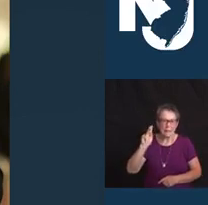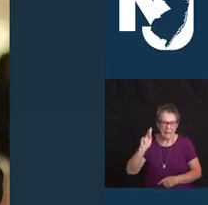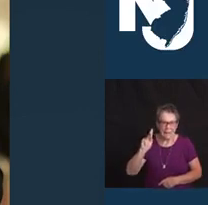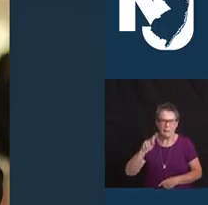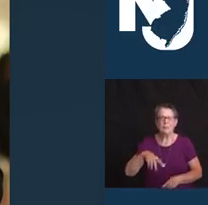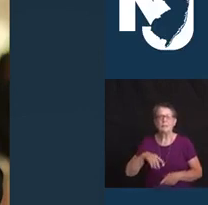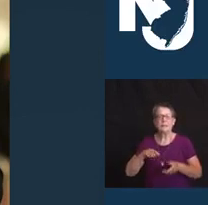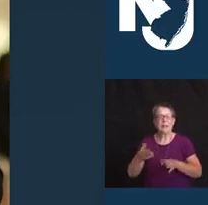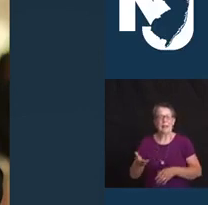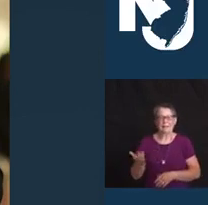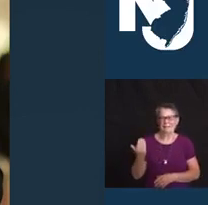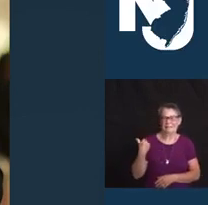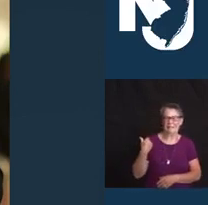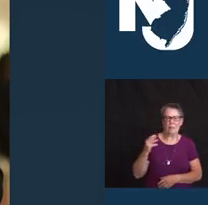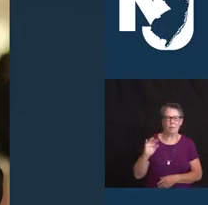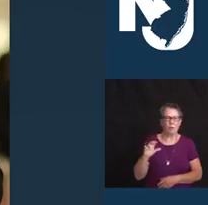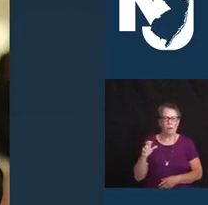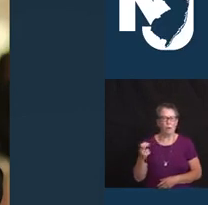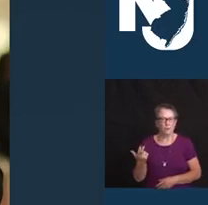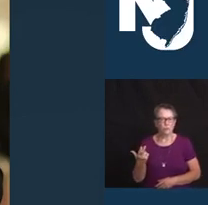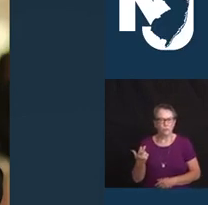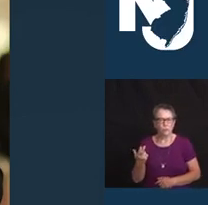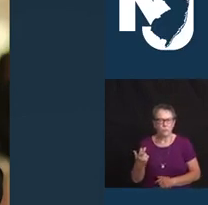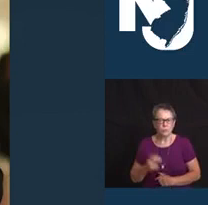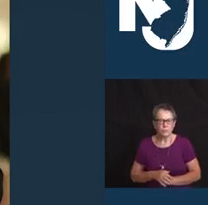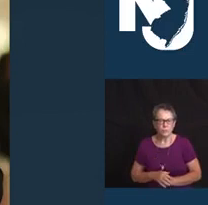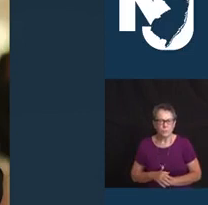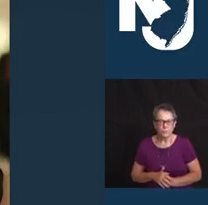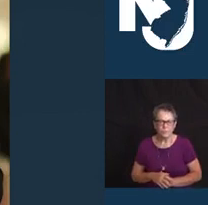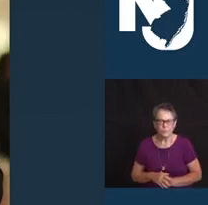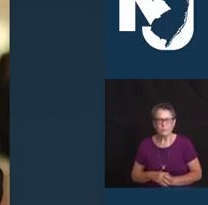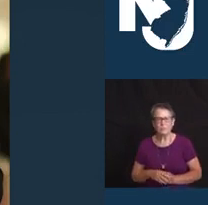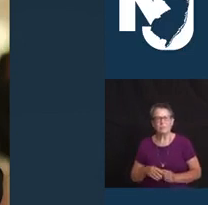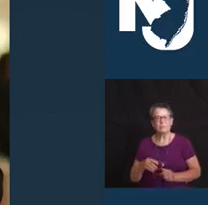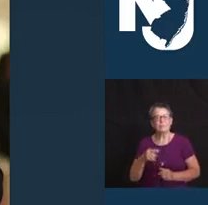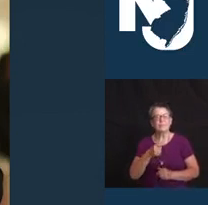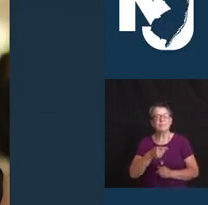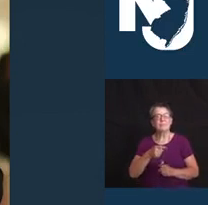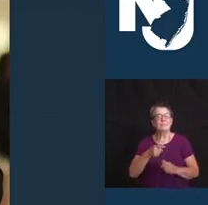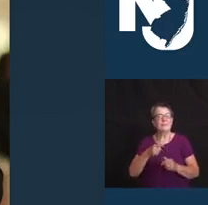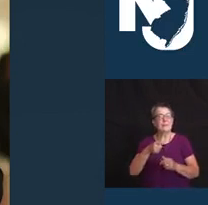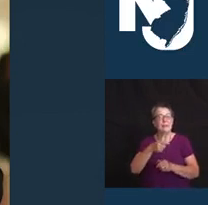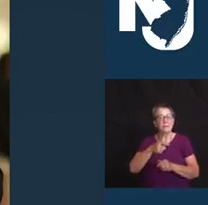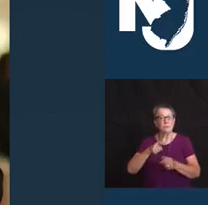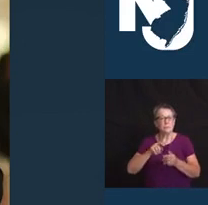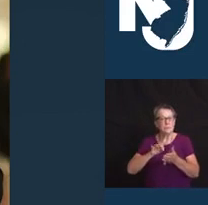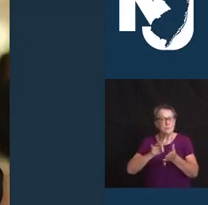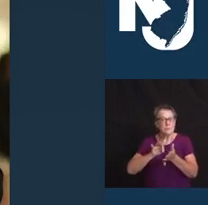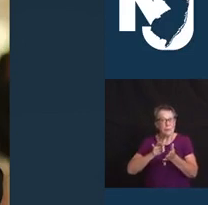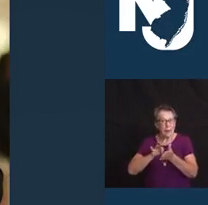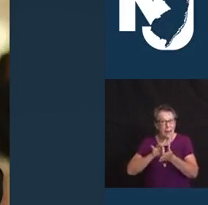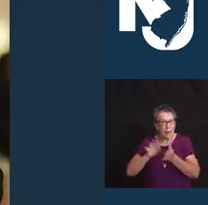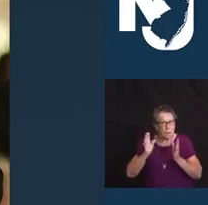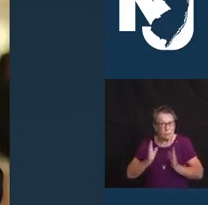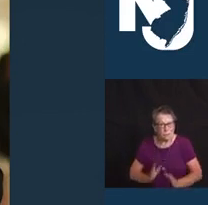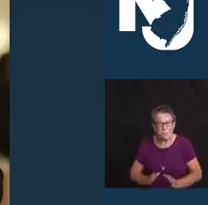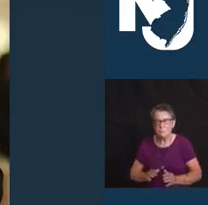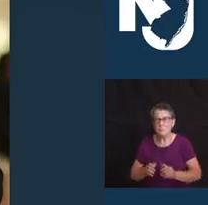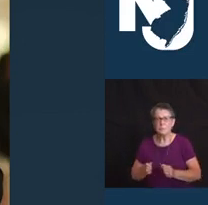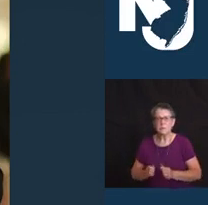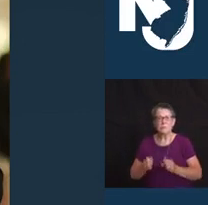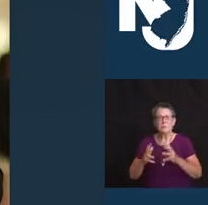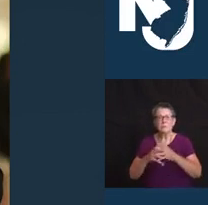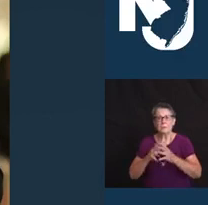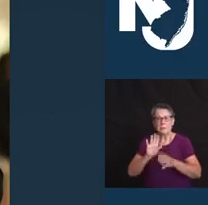John was a successful accountant, having owned and operated his own practice for nearly a half a century. He had also served our nation in the United States